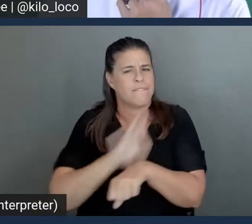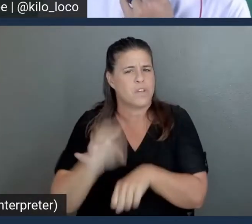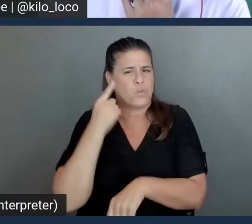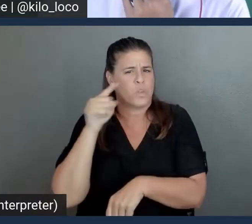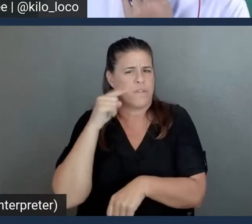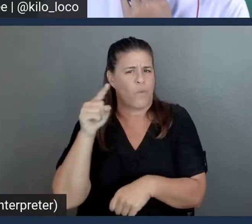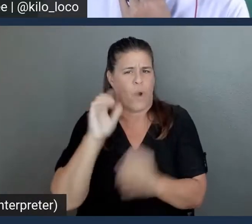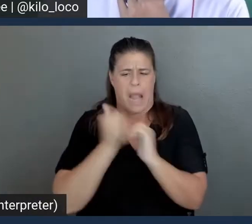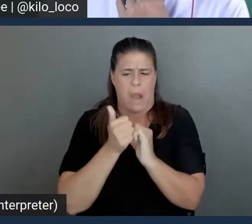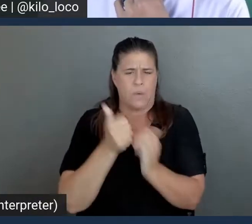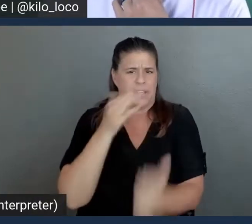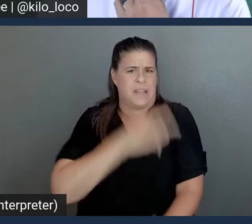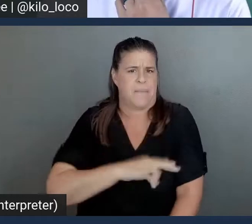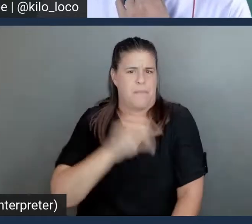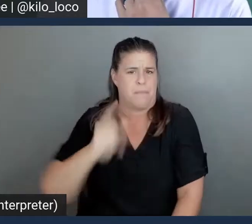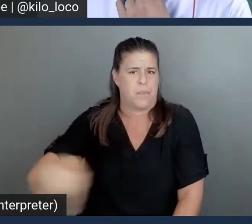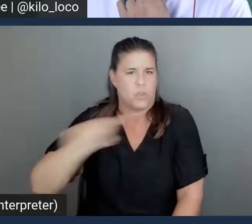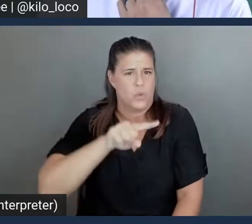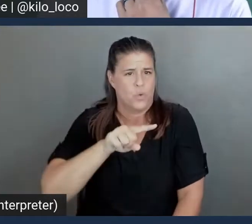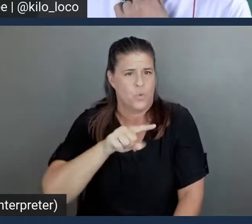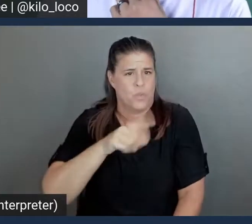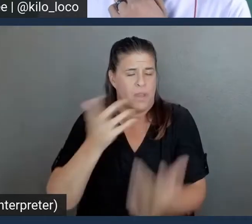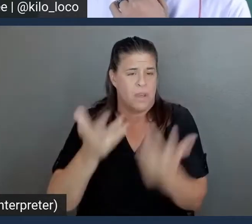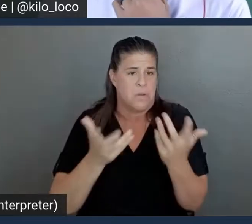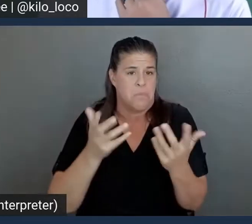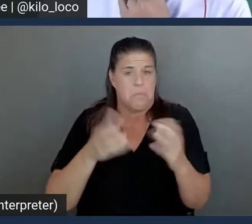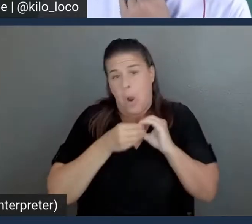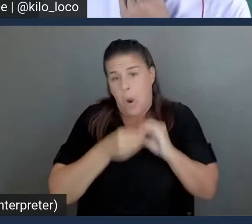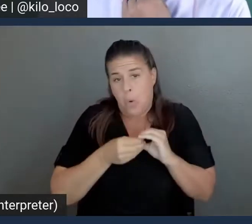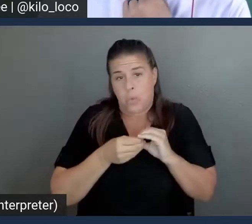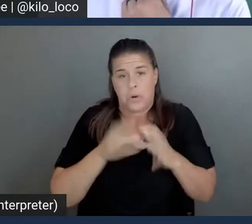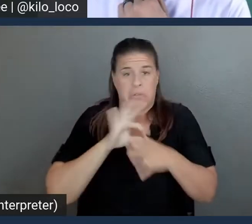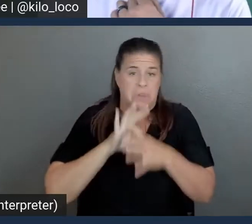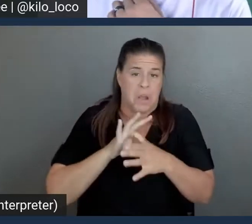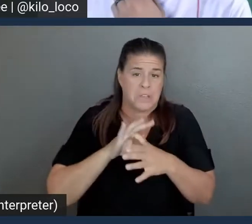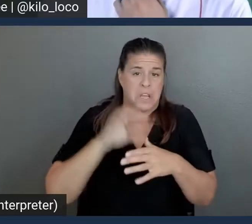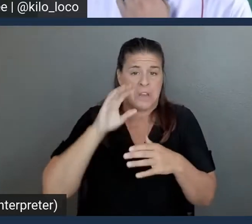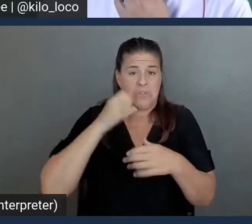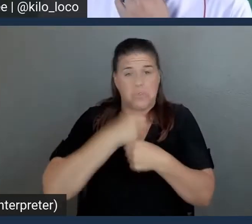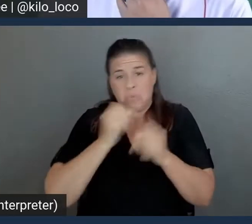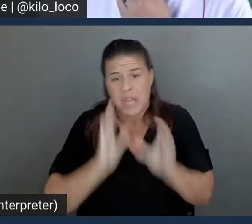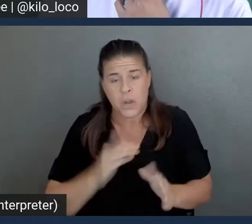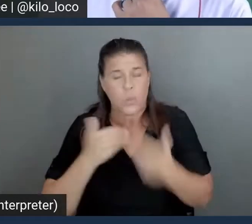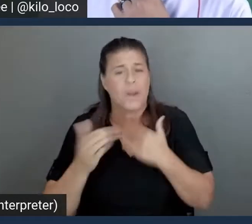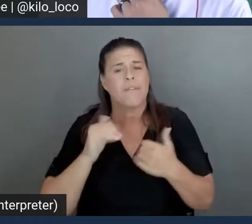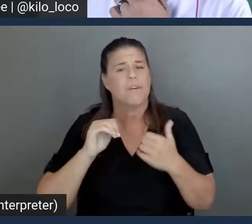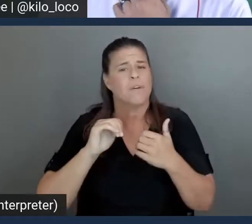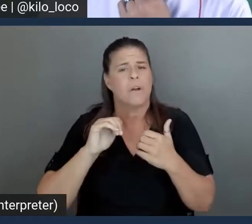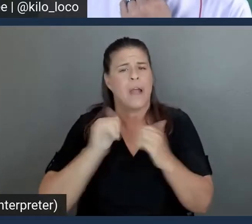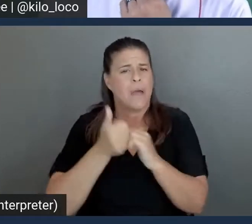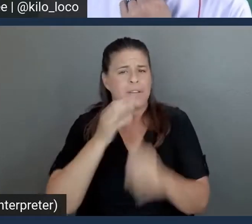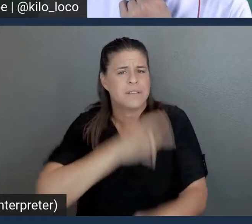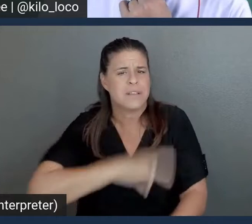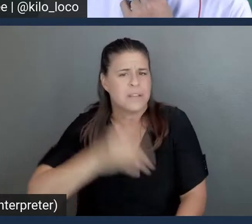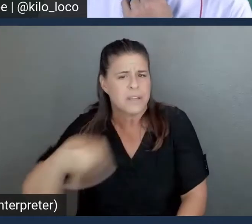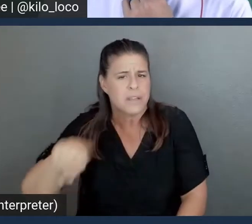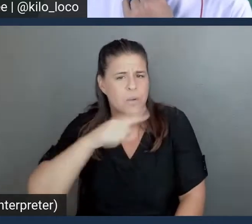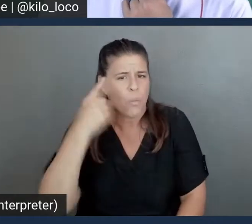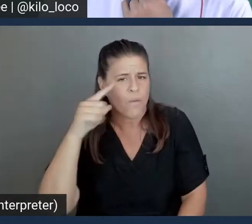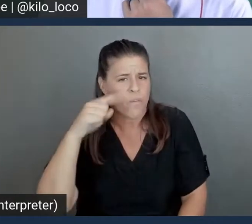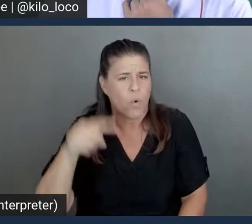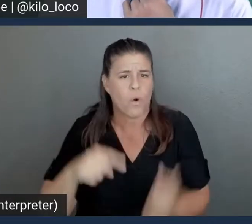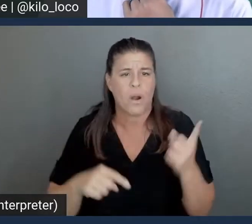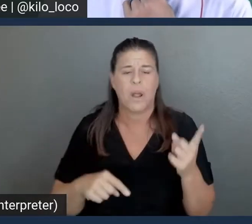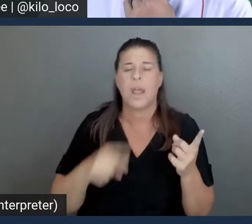it help you, the owner, content owner, the creator, whatnot? What does it help you do? Yeah, so it helps